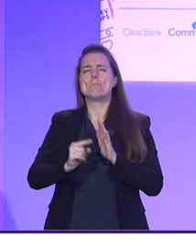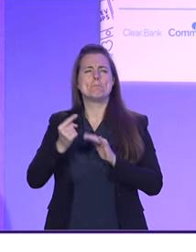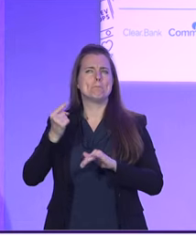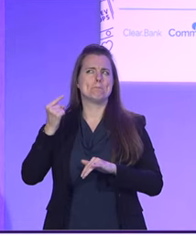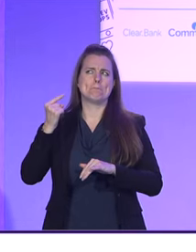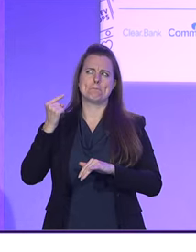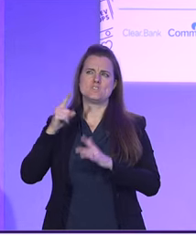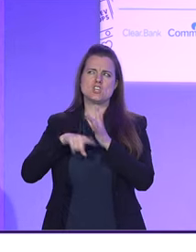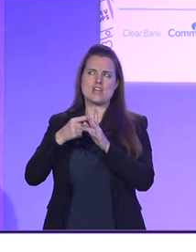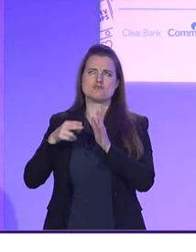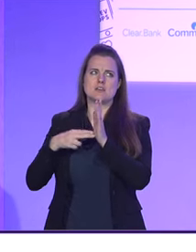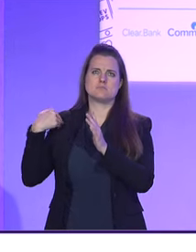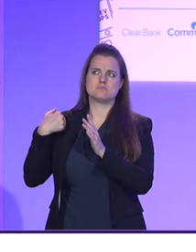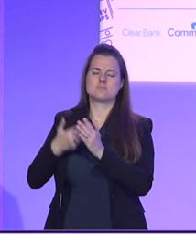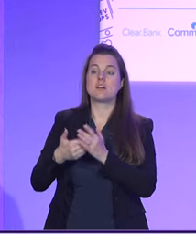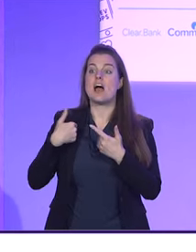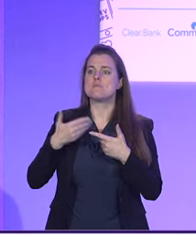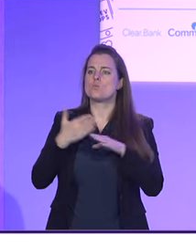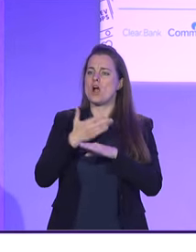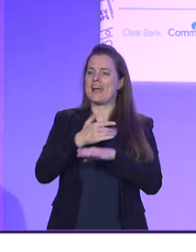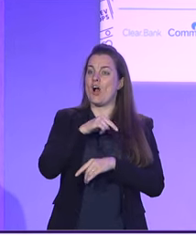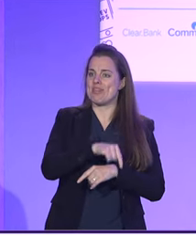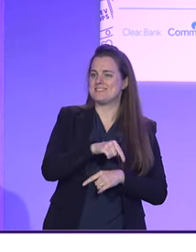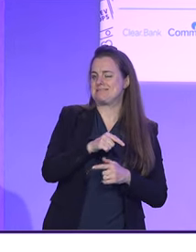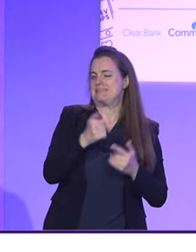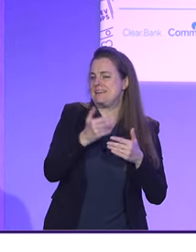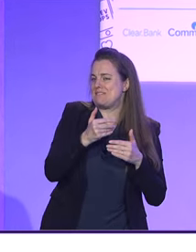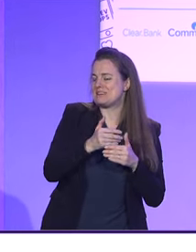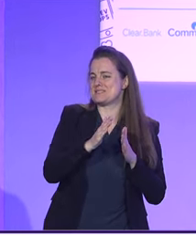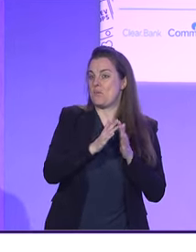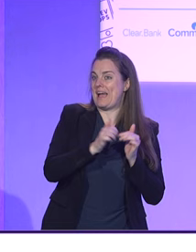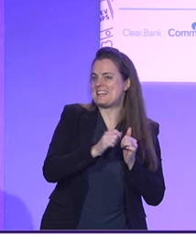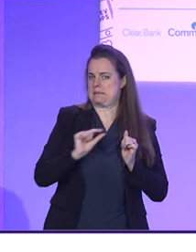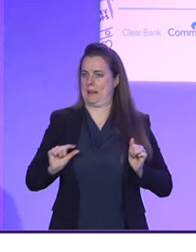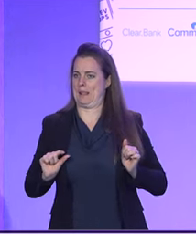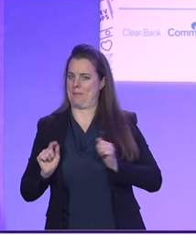January, I've been working on this evenings, weekends, and a little bit during work.